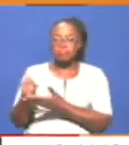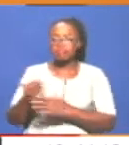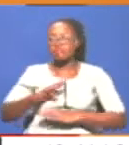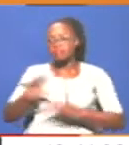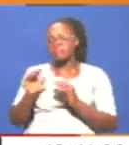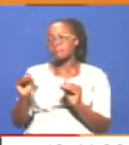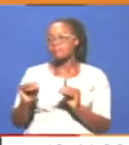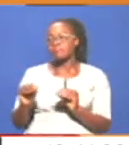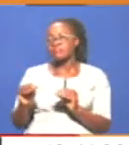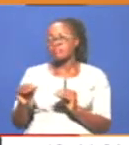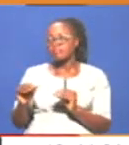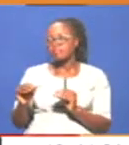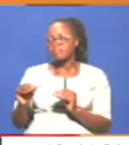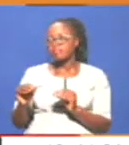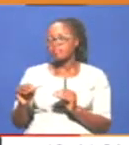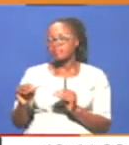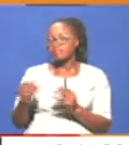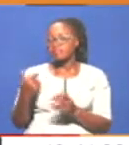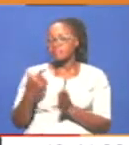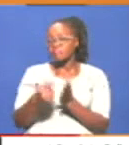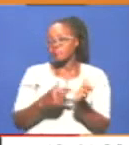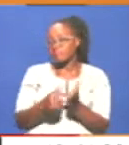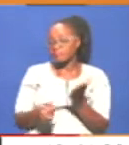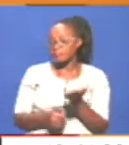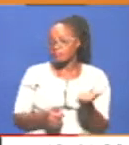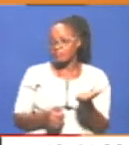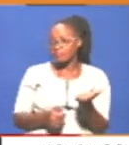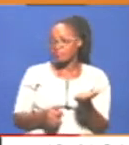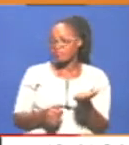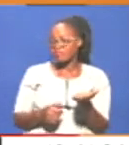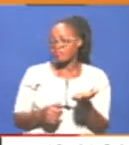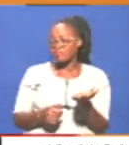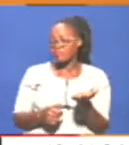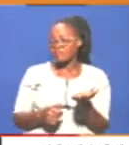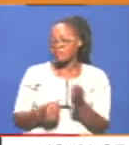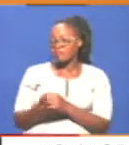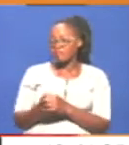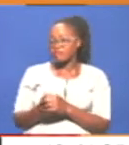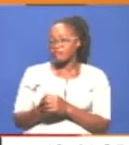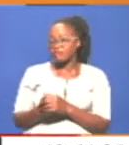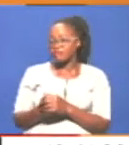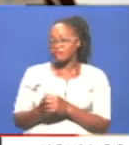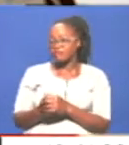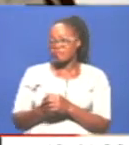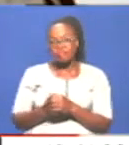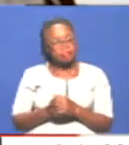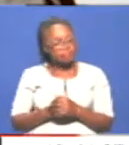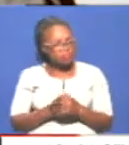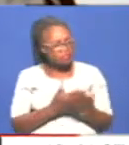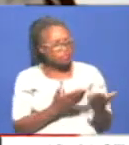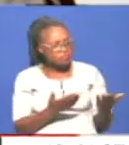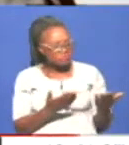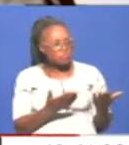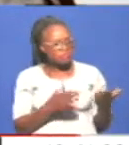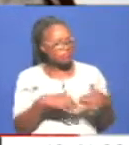there. So there's an element of guilt which is good in most people. You see? So here is the whole thing. How then do